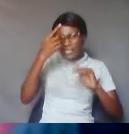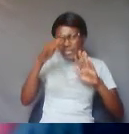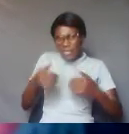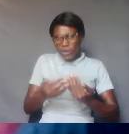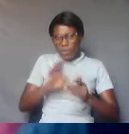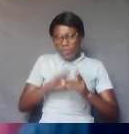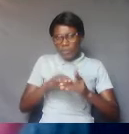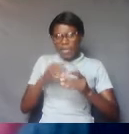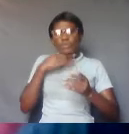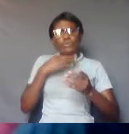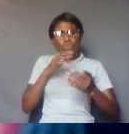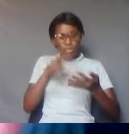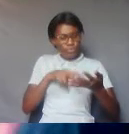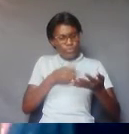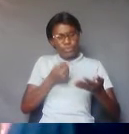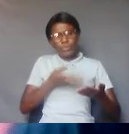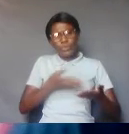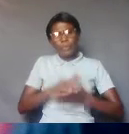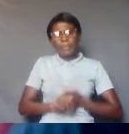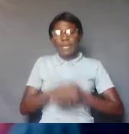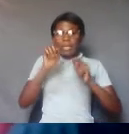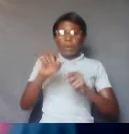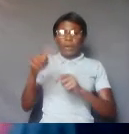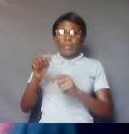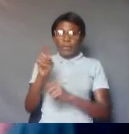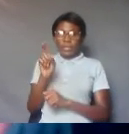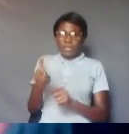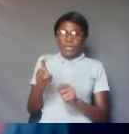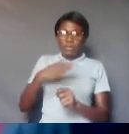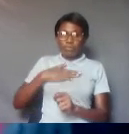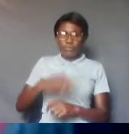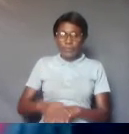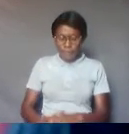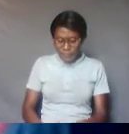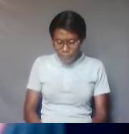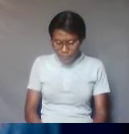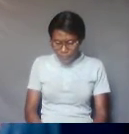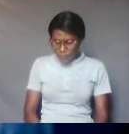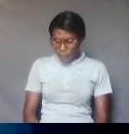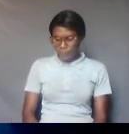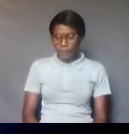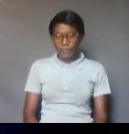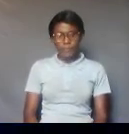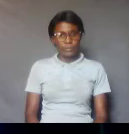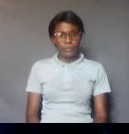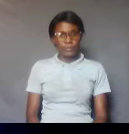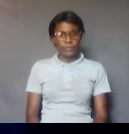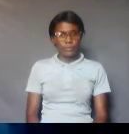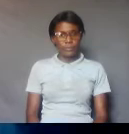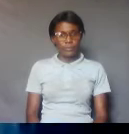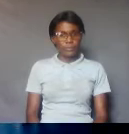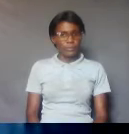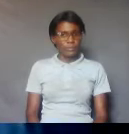is what can be noted about the blind man in verse 1? So in verse